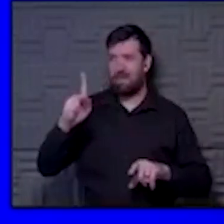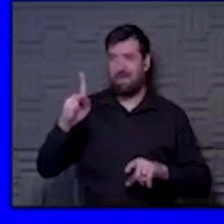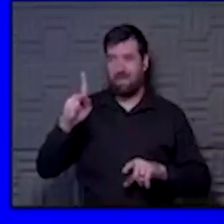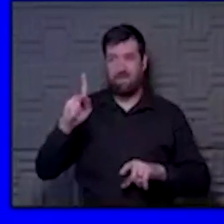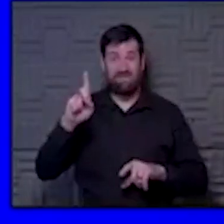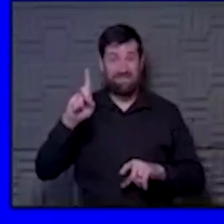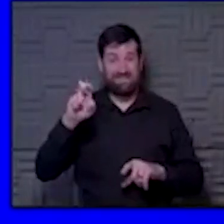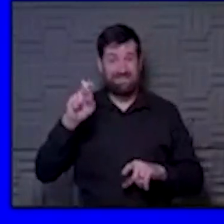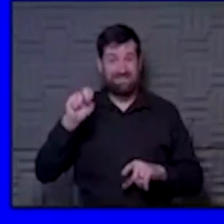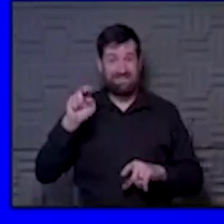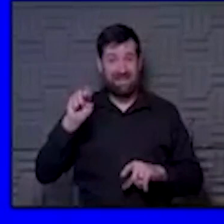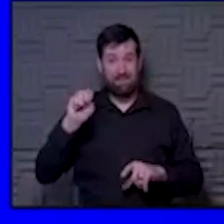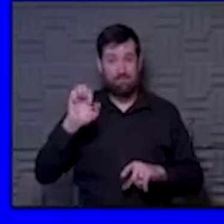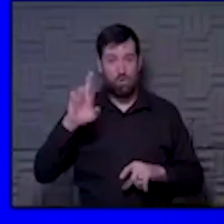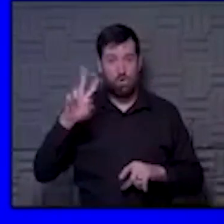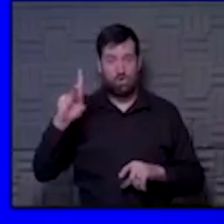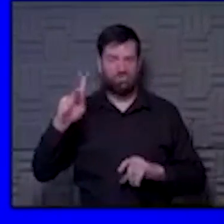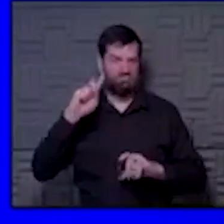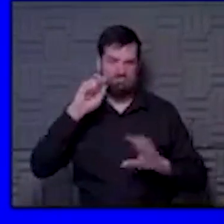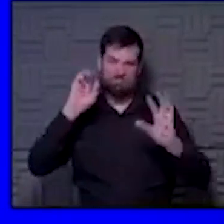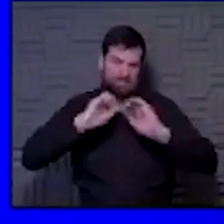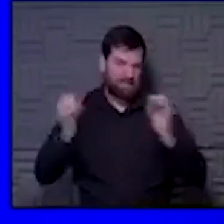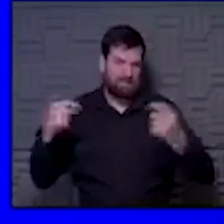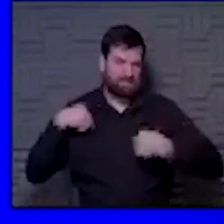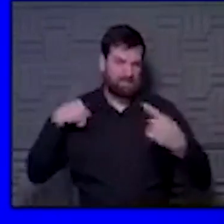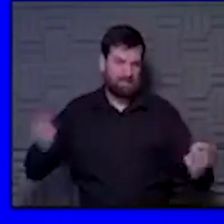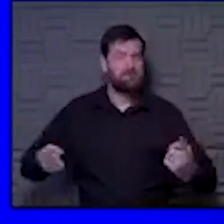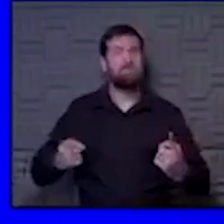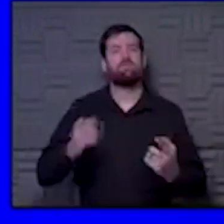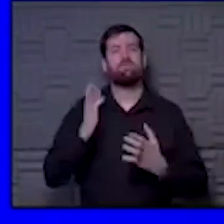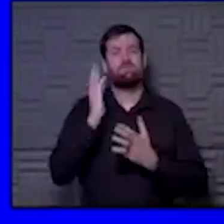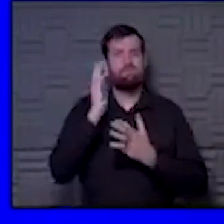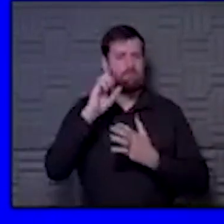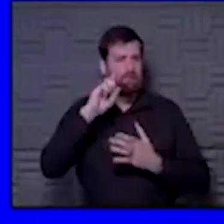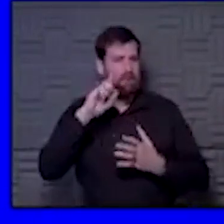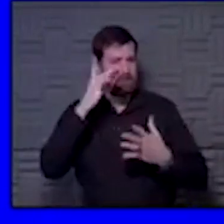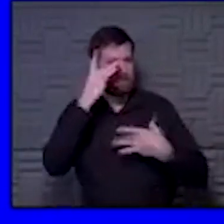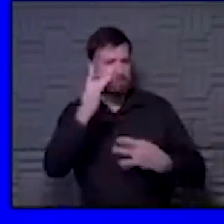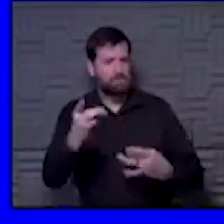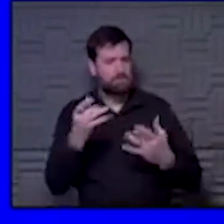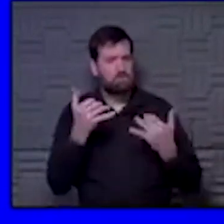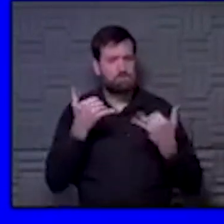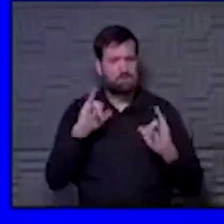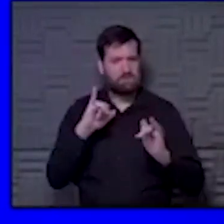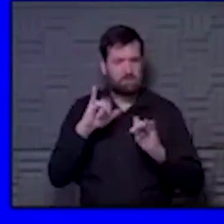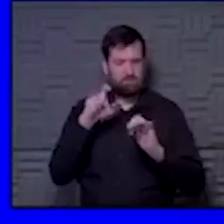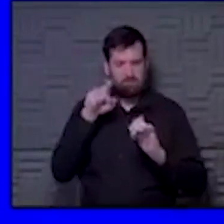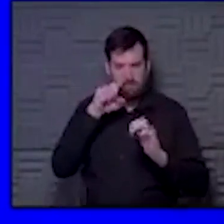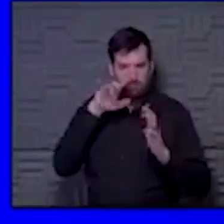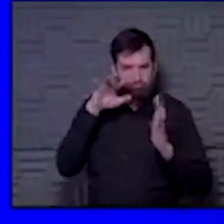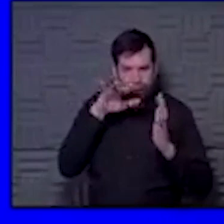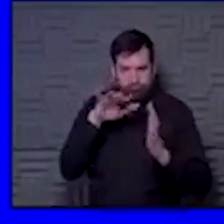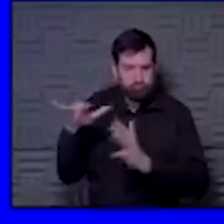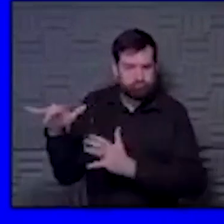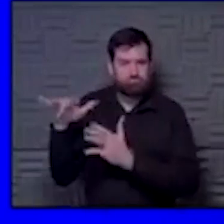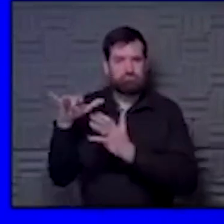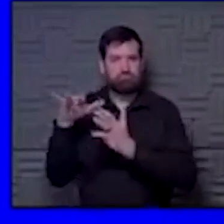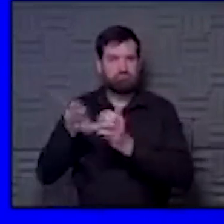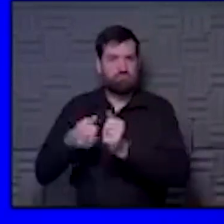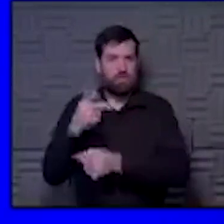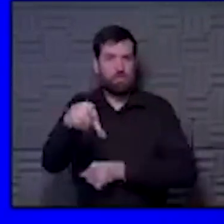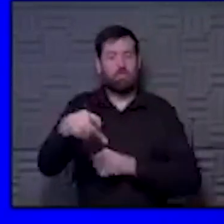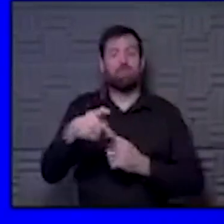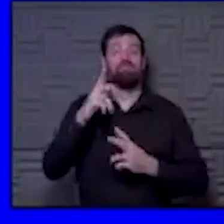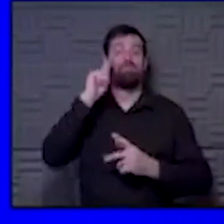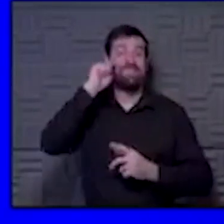has turned out to be nothing. I haven't heard much more about. Certainly, I think these are interesting. We need to continue to follow up on them. It's a theoretical concern. We